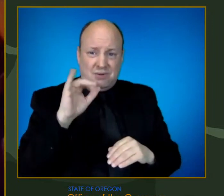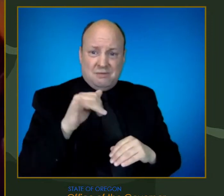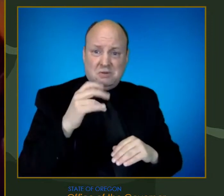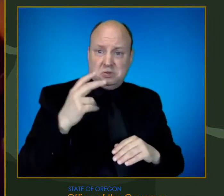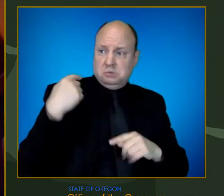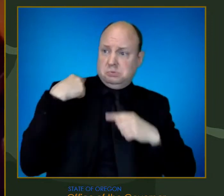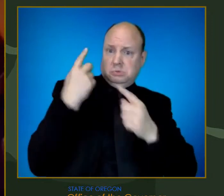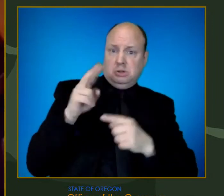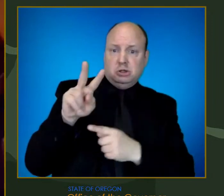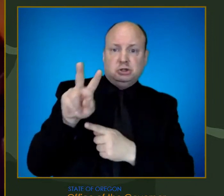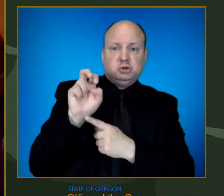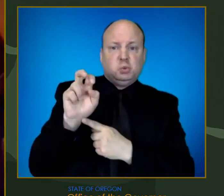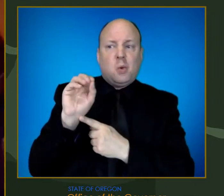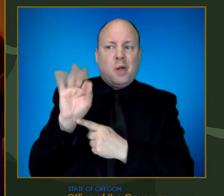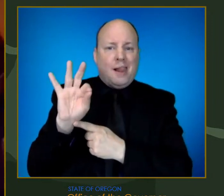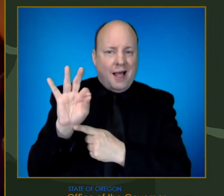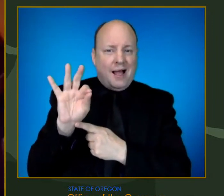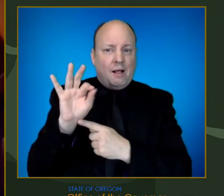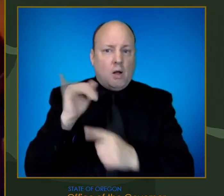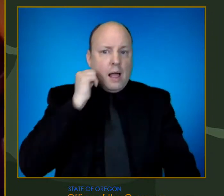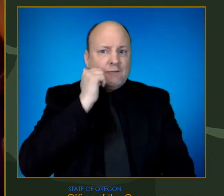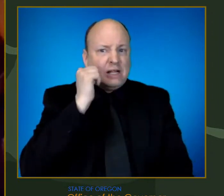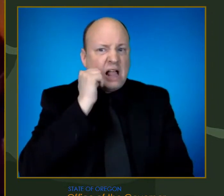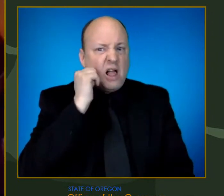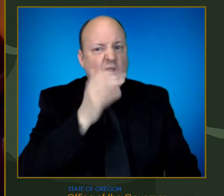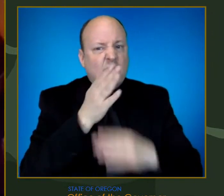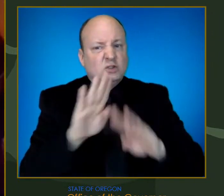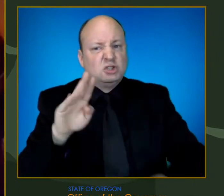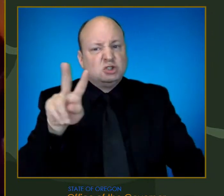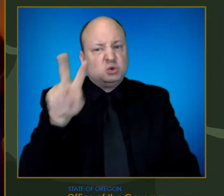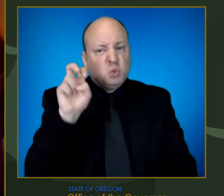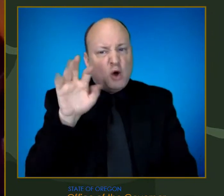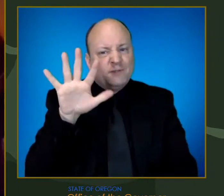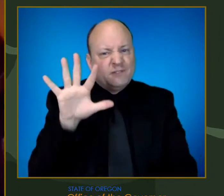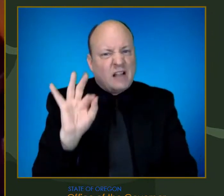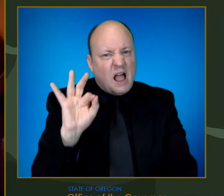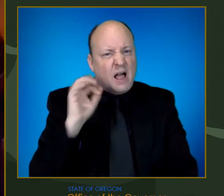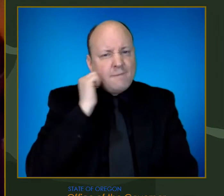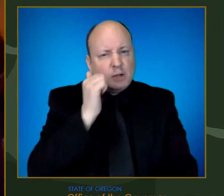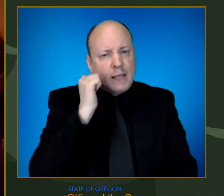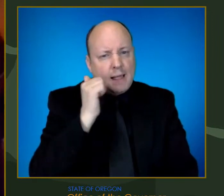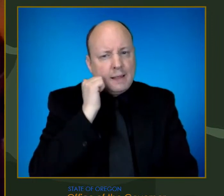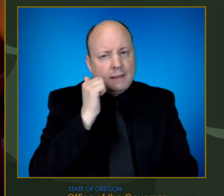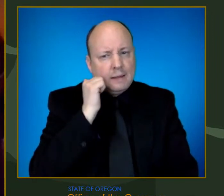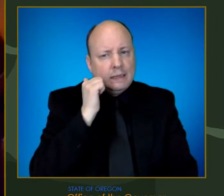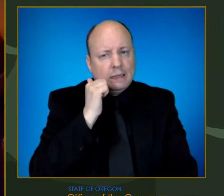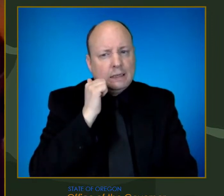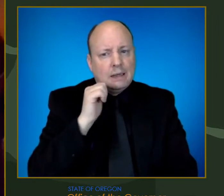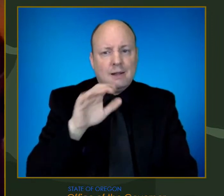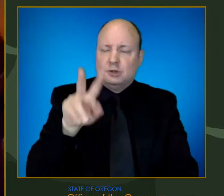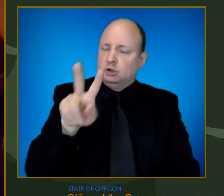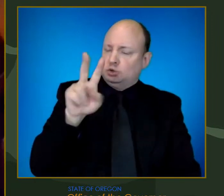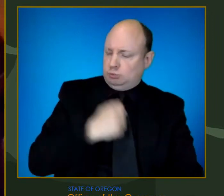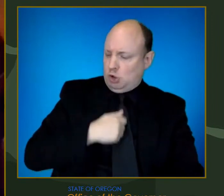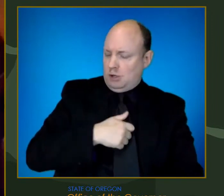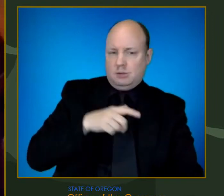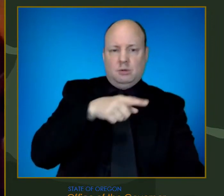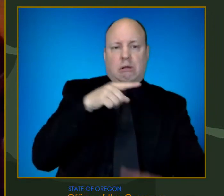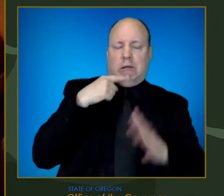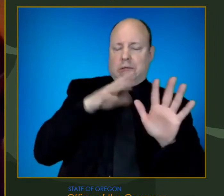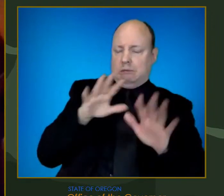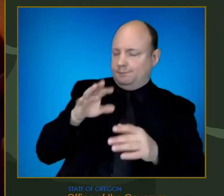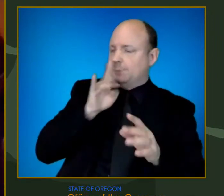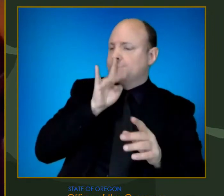of 595 cases. Over the past 2 days, OHA has reported over